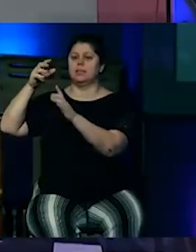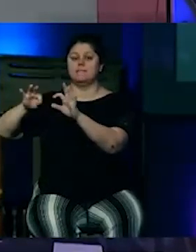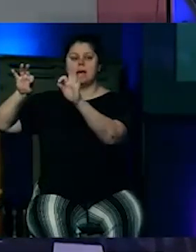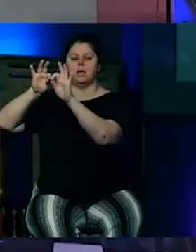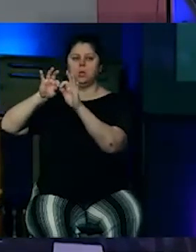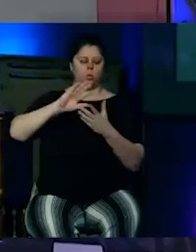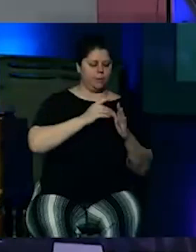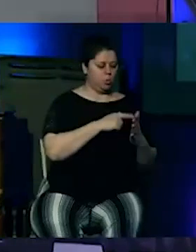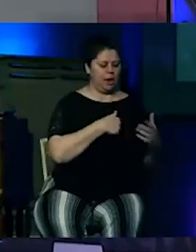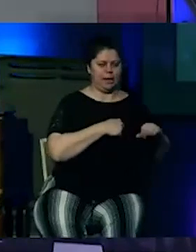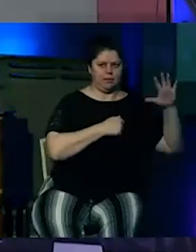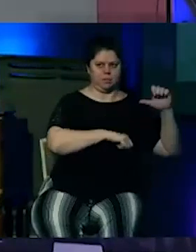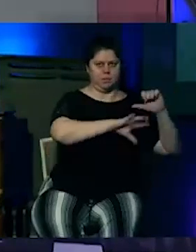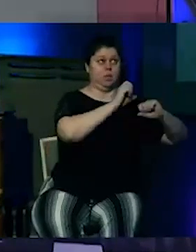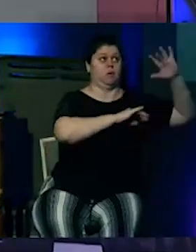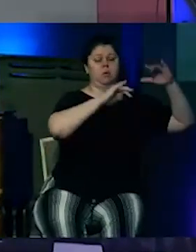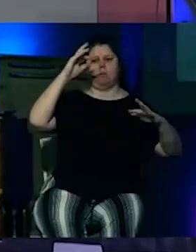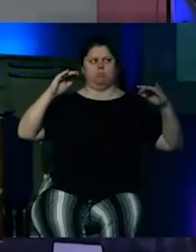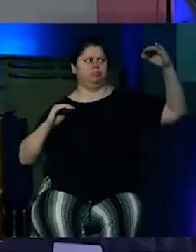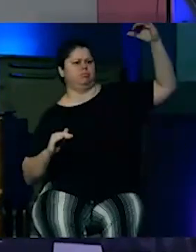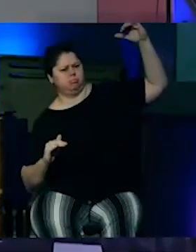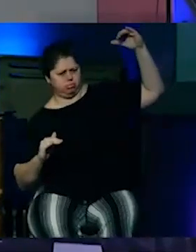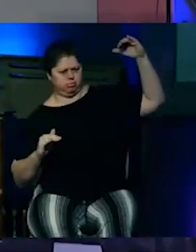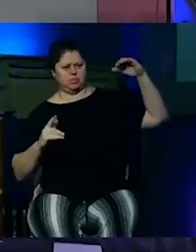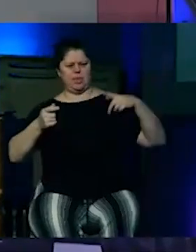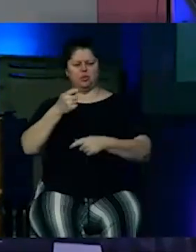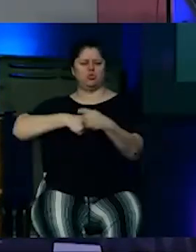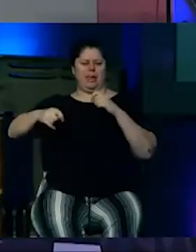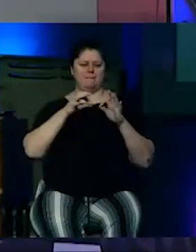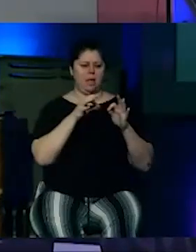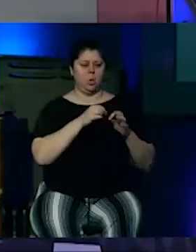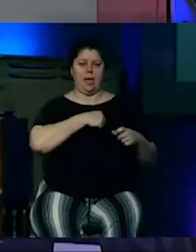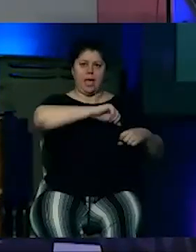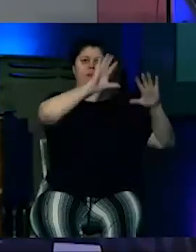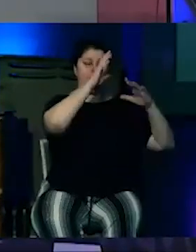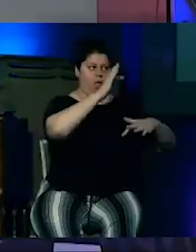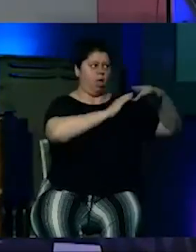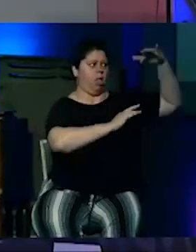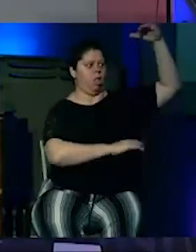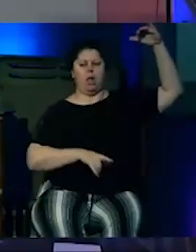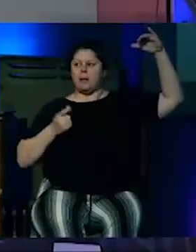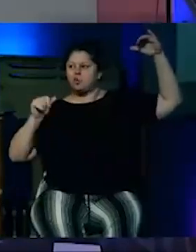that. She calls this trade value. trade. Anyway,